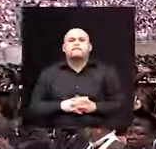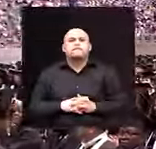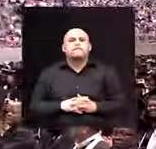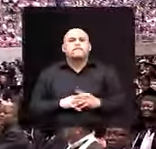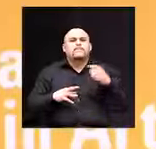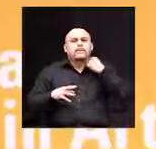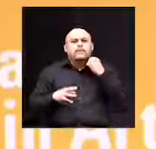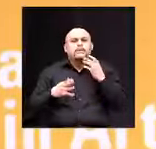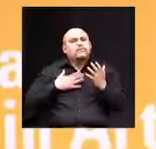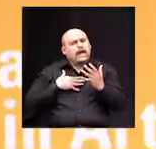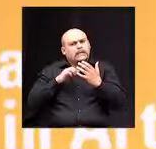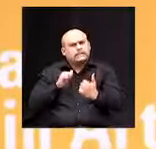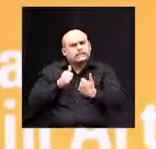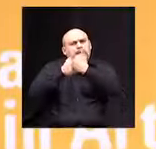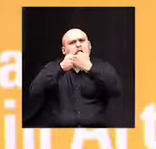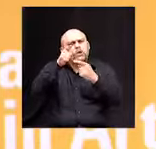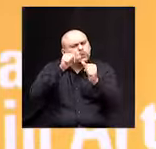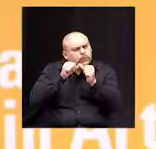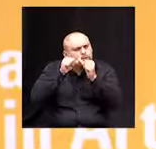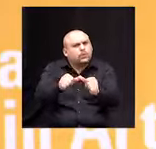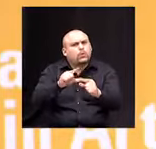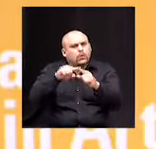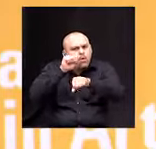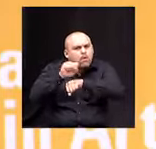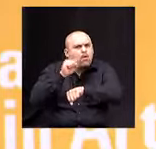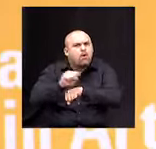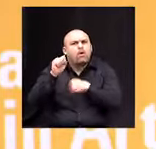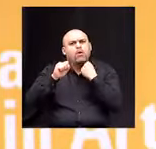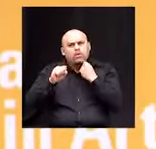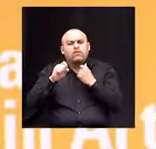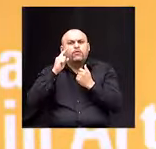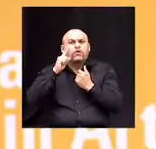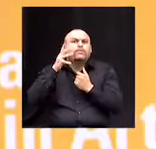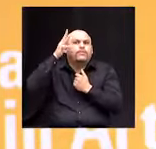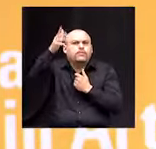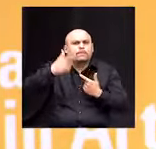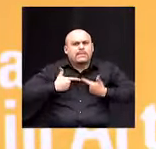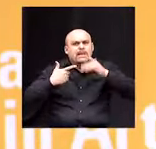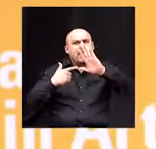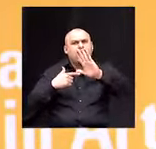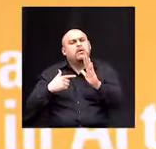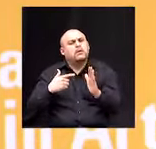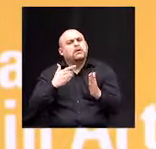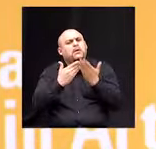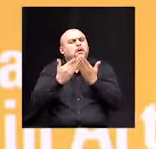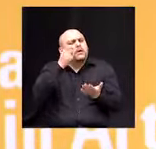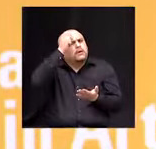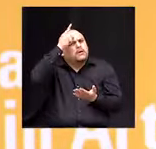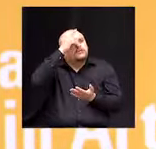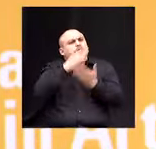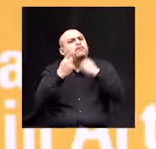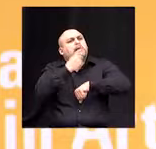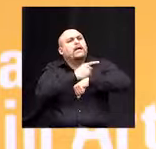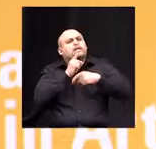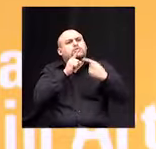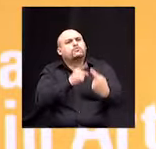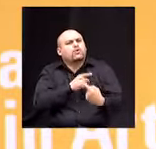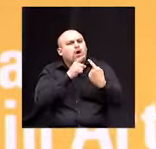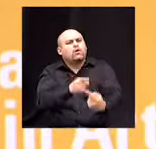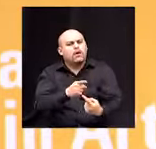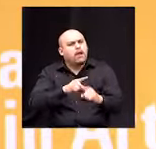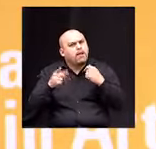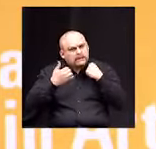I challenge you to continue the work of the life ahead of you. Though there may be days of struggle, there will